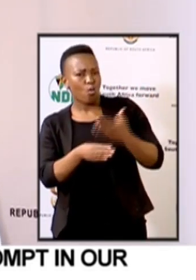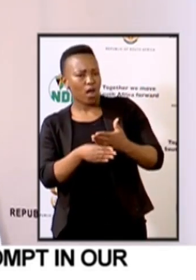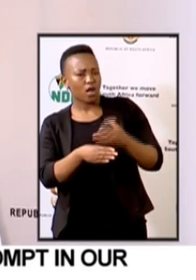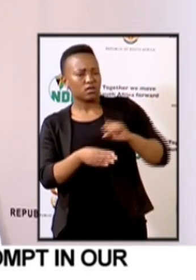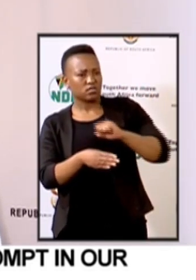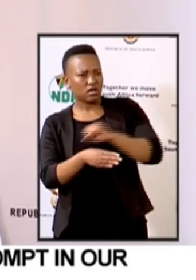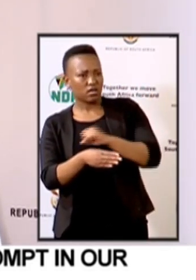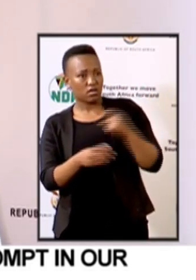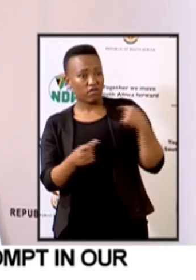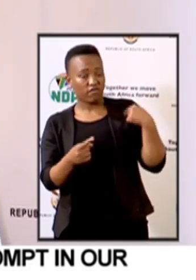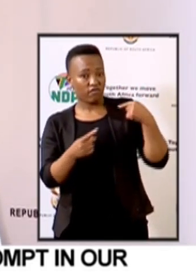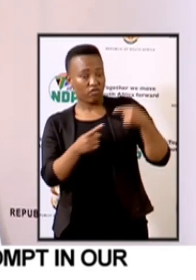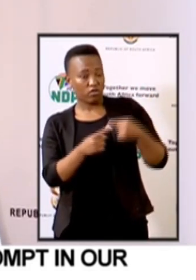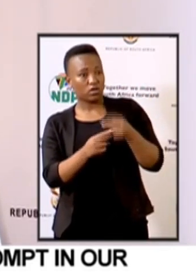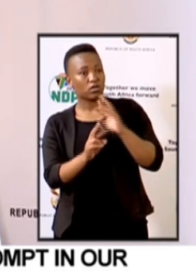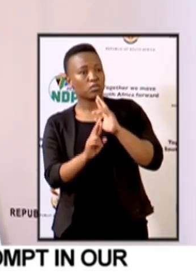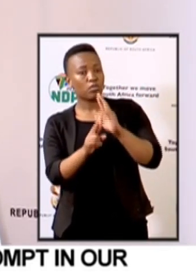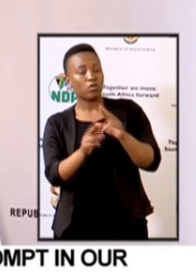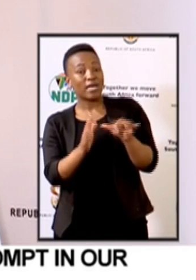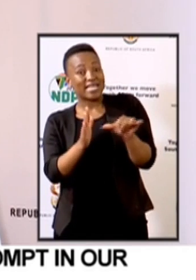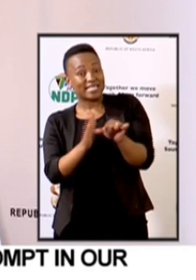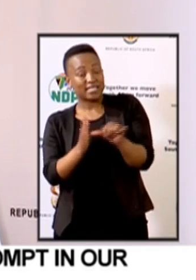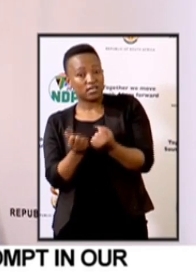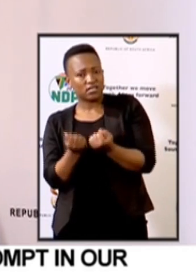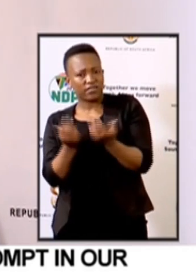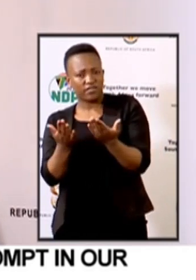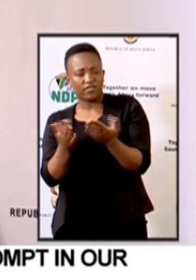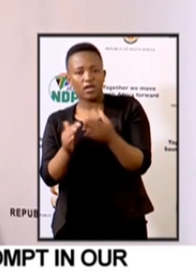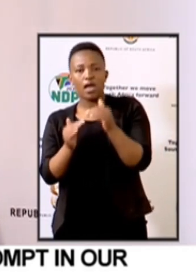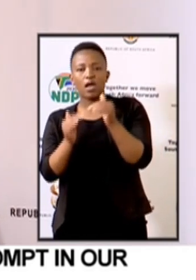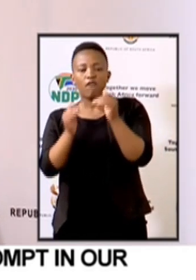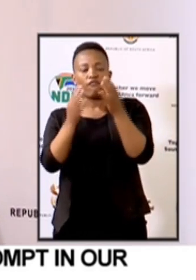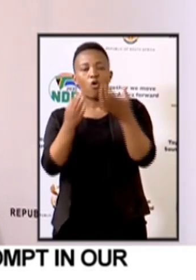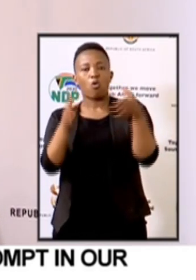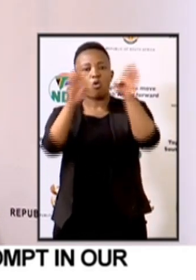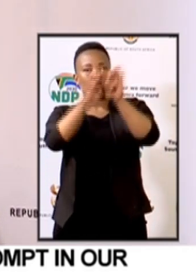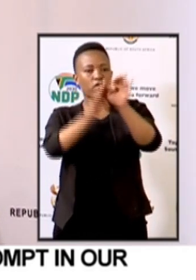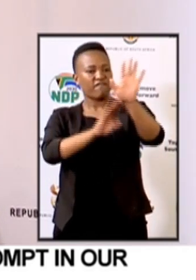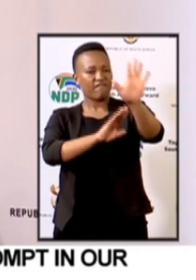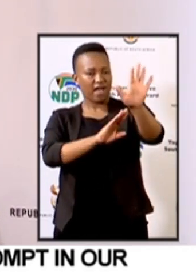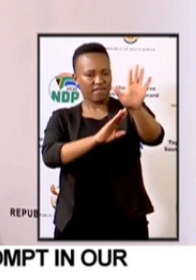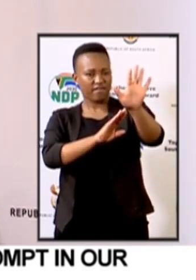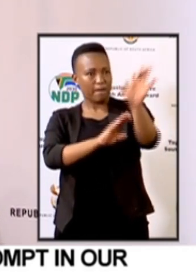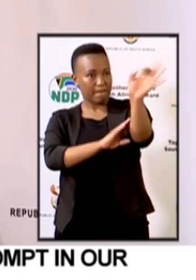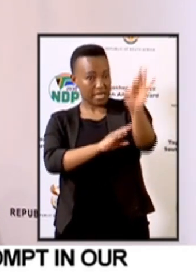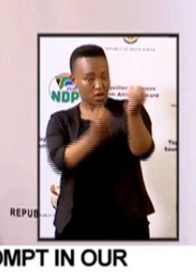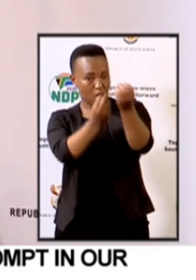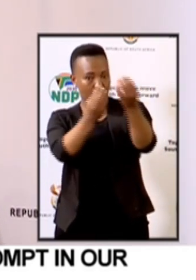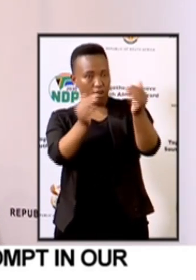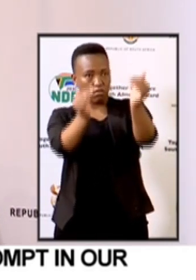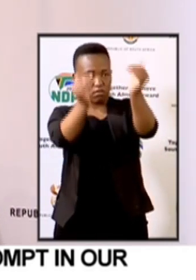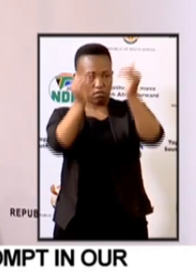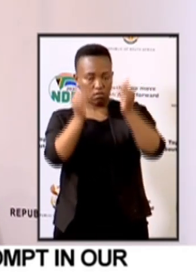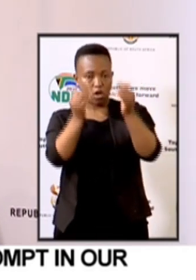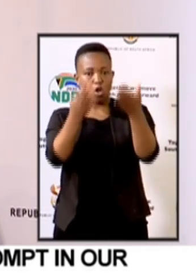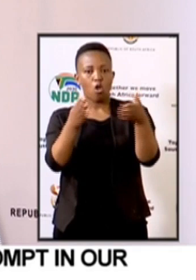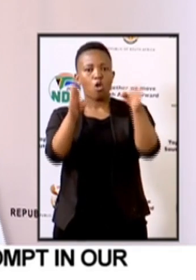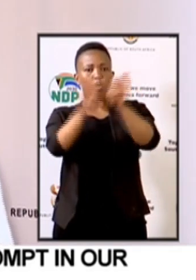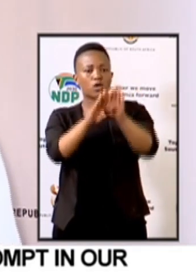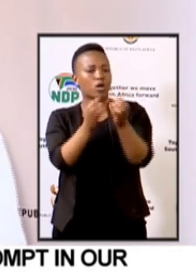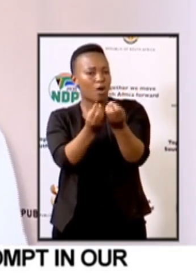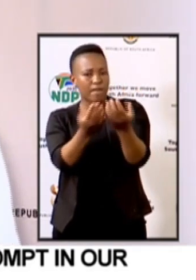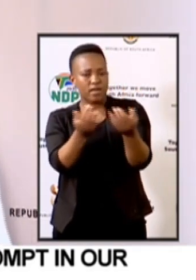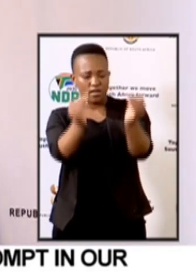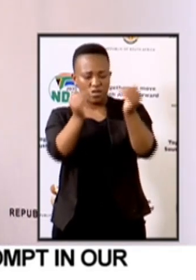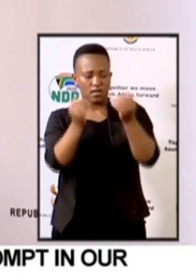actually reporting for duty, that essential service you referred to, under lockdown 5? Okay. What is it at lockdown 4, 3, 2, and 1, for example?